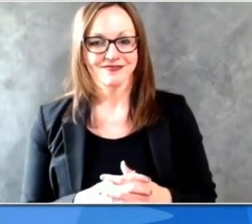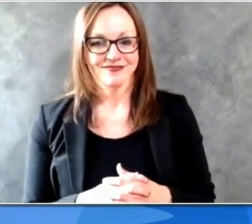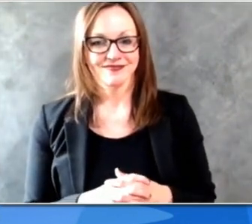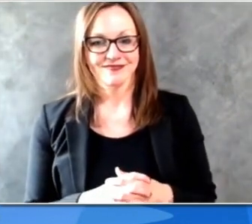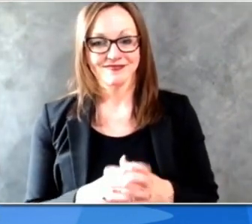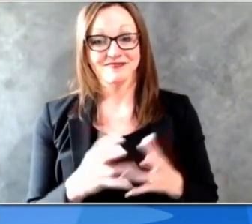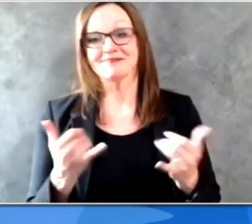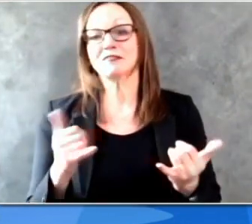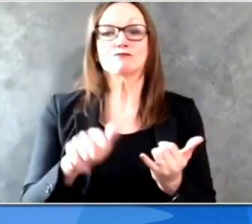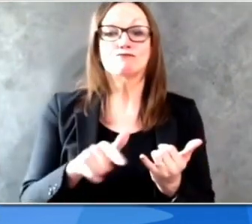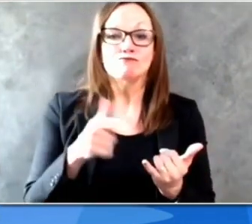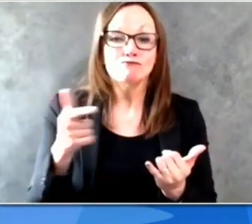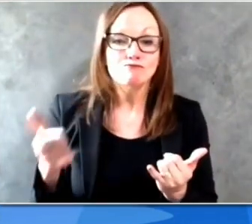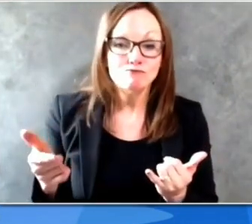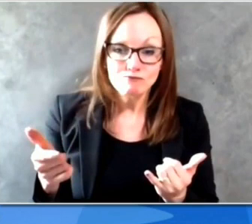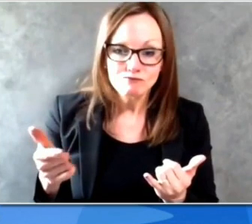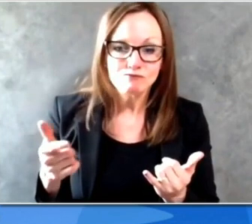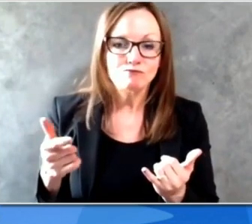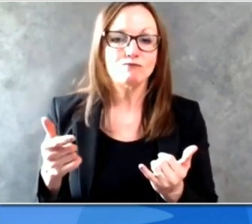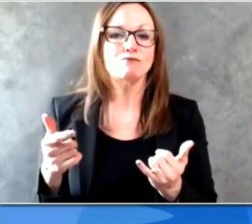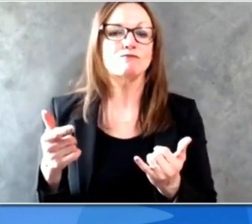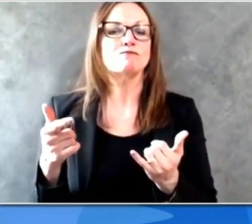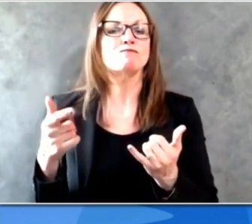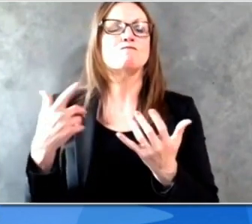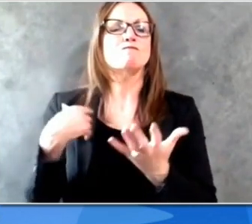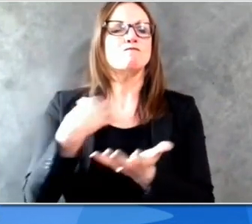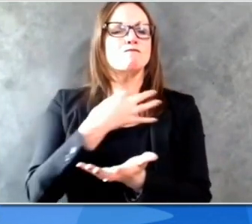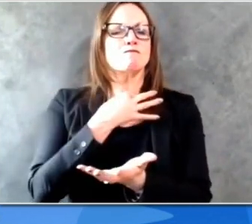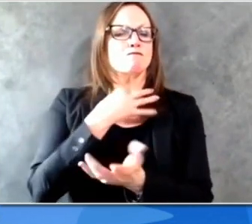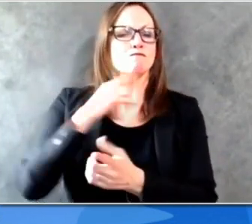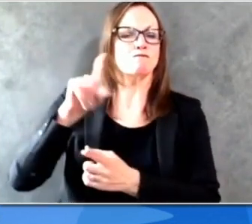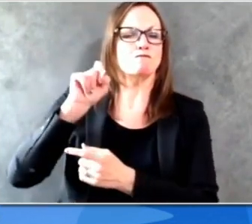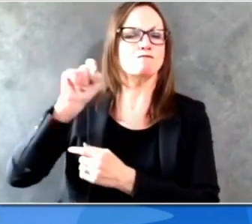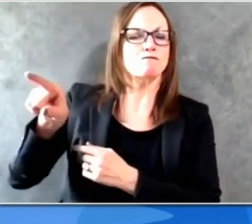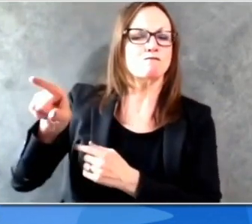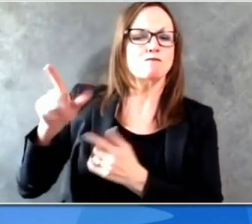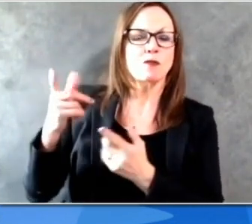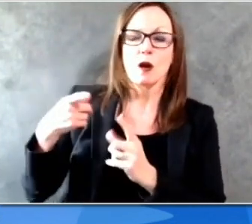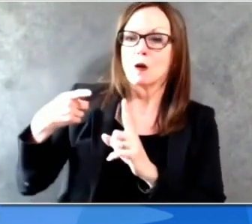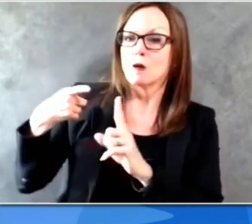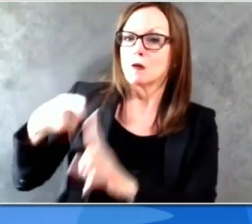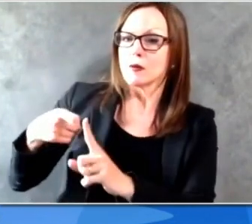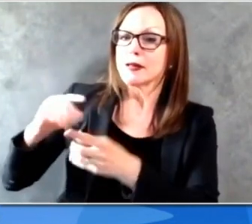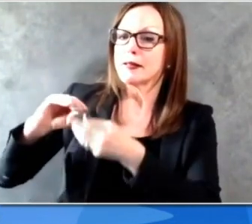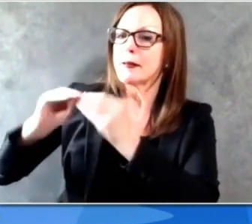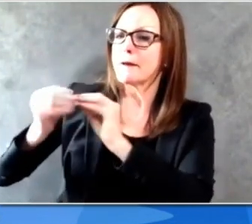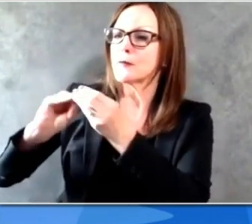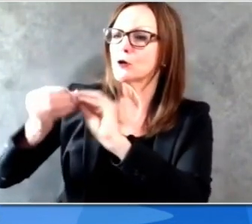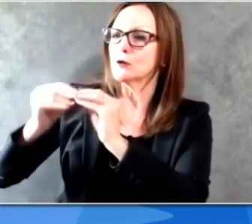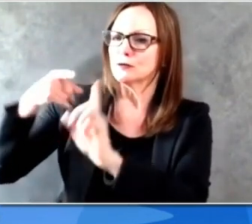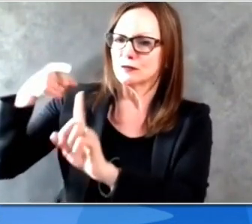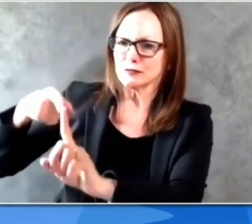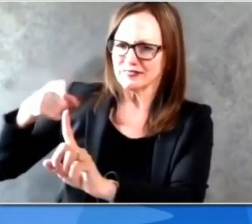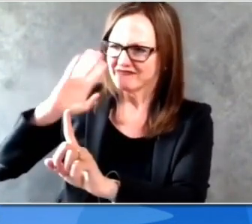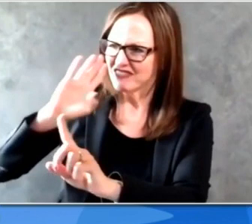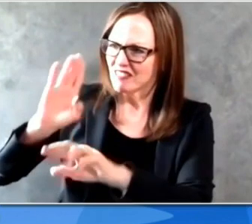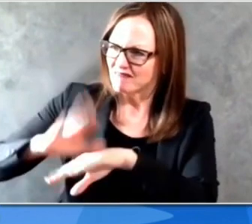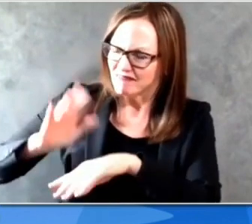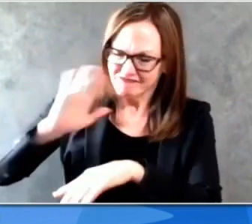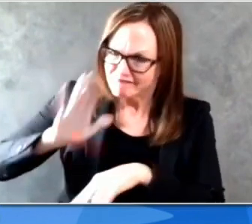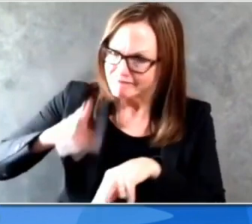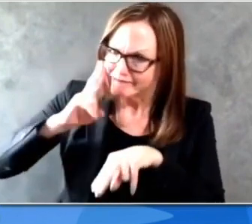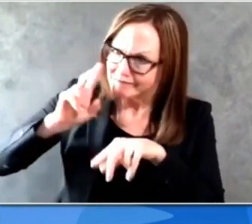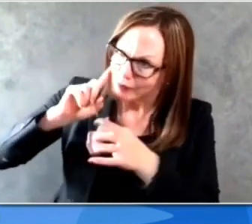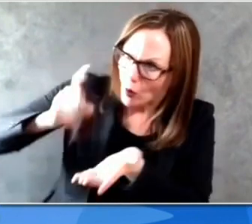seeing increases in younger populations. Is there a particular, when you're doing the contact tracing